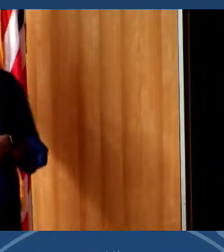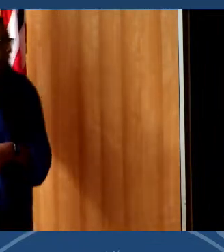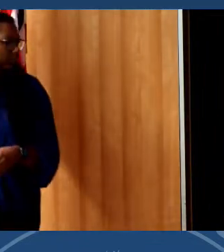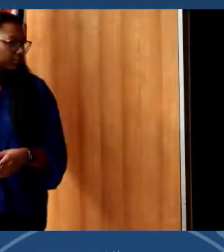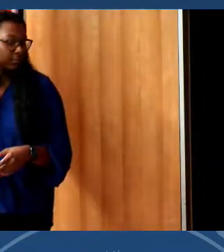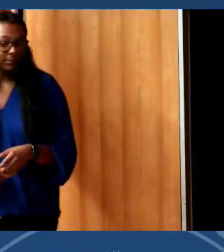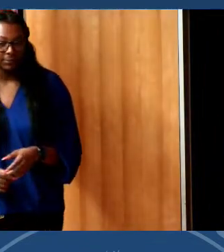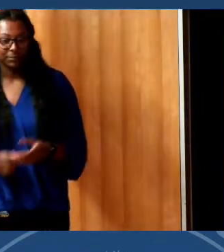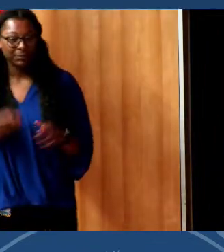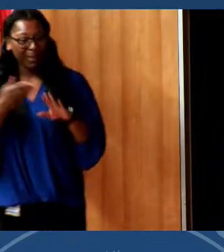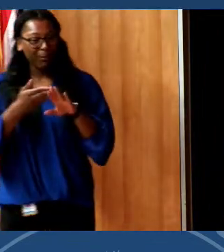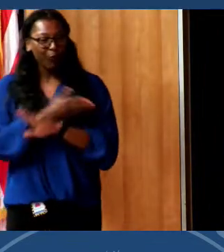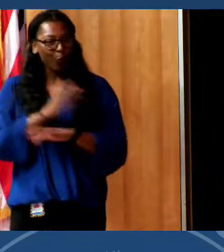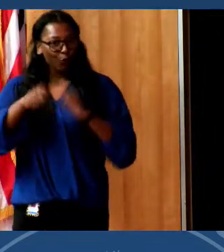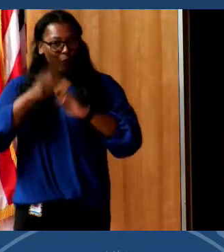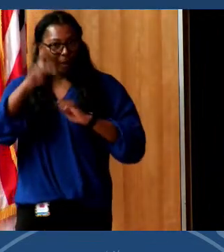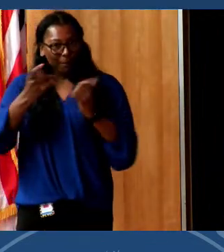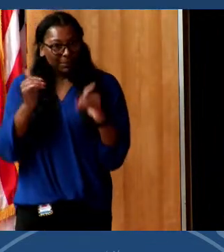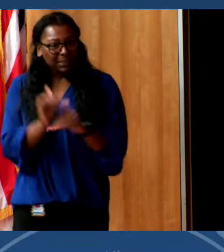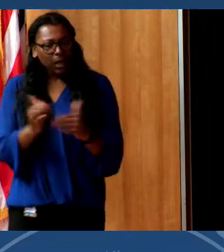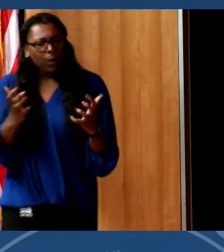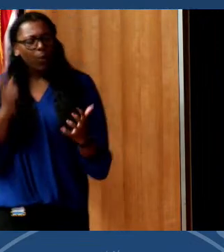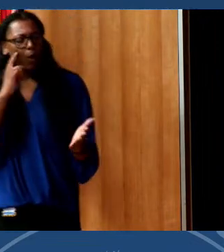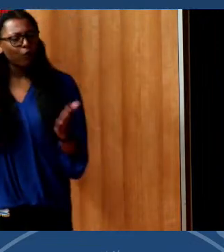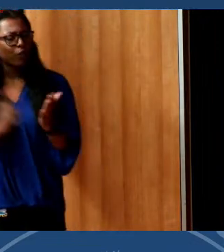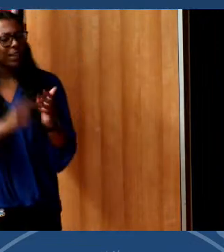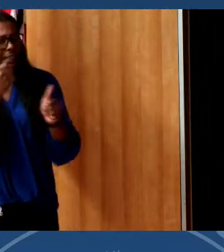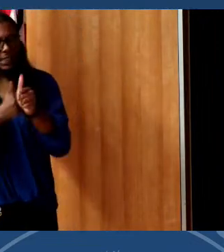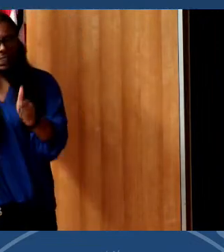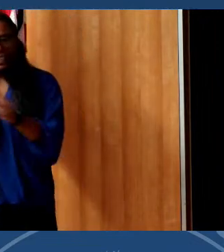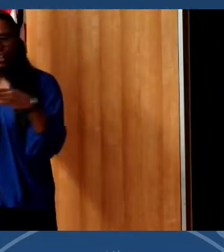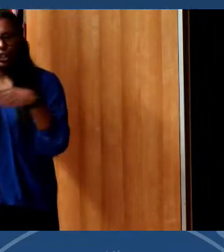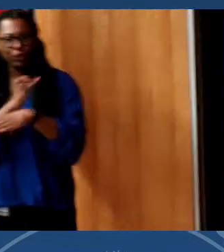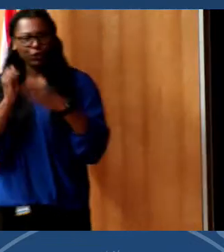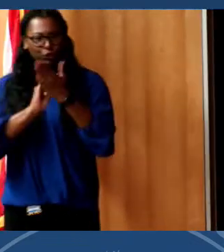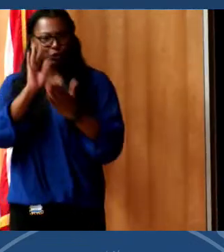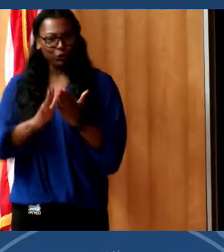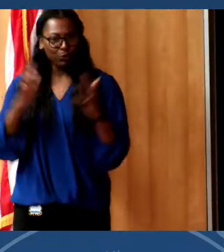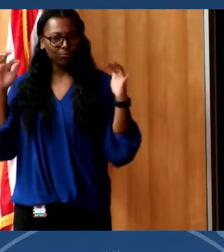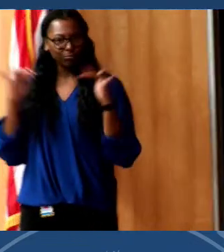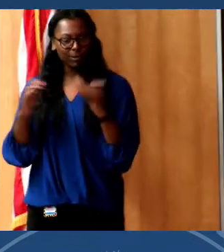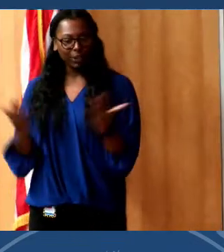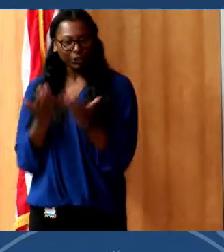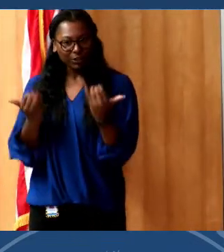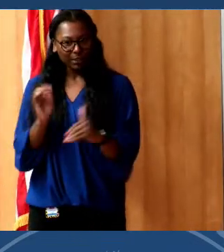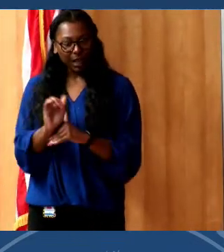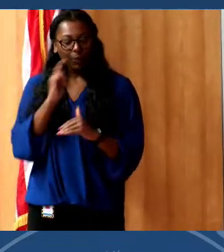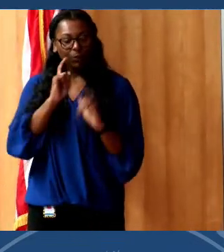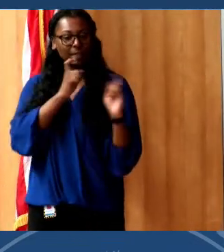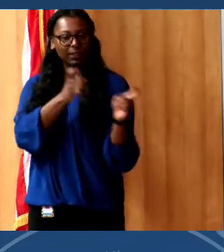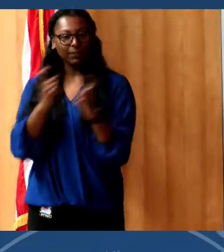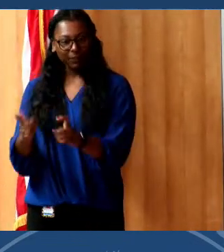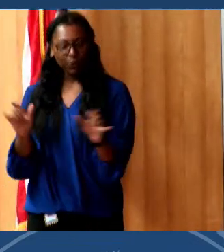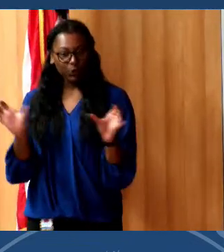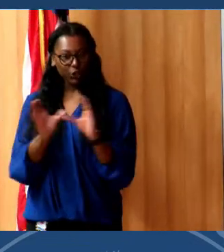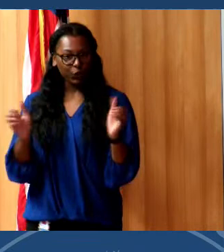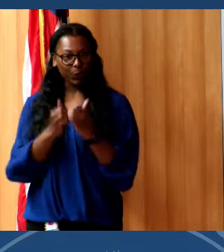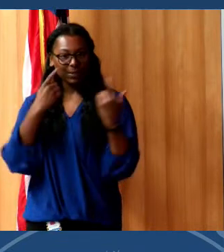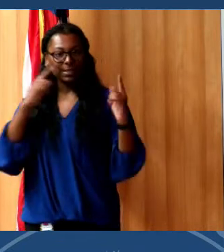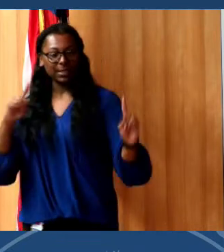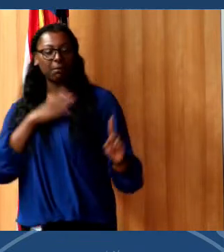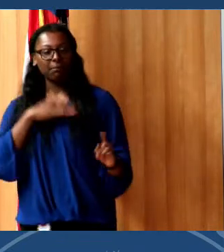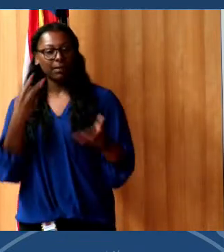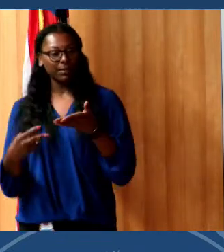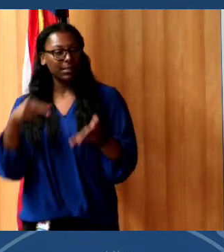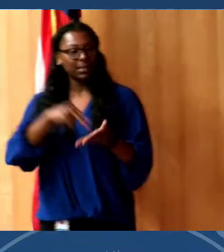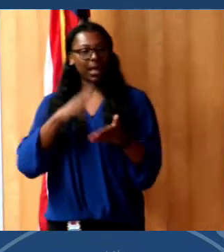And before we leave tonight, we would like to recognize each of the fellows that are here with us with a certificate of success. Please